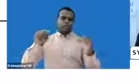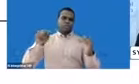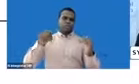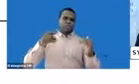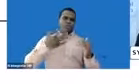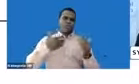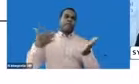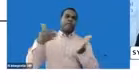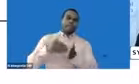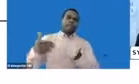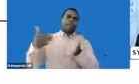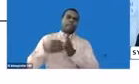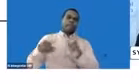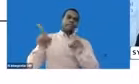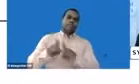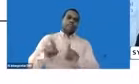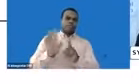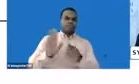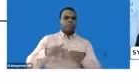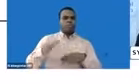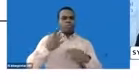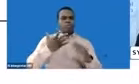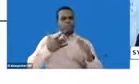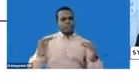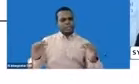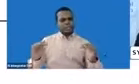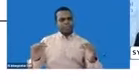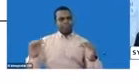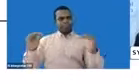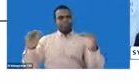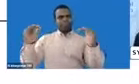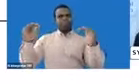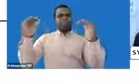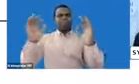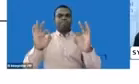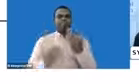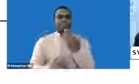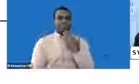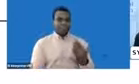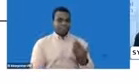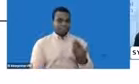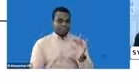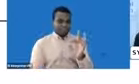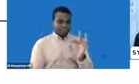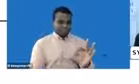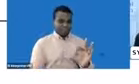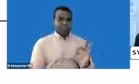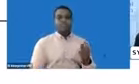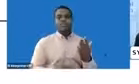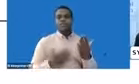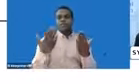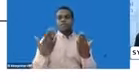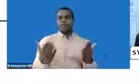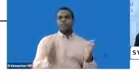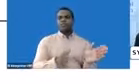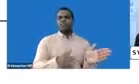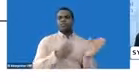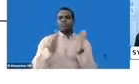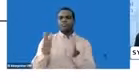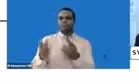possible. So thank you for that. And now we are going to talk about the handbook of practical guidelines. So I want